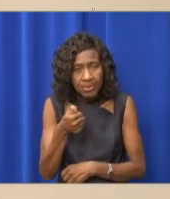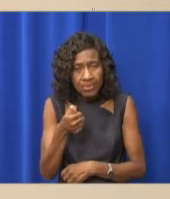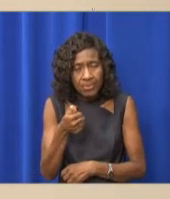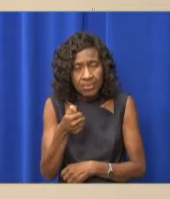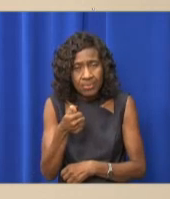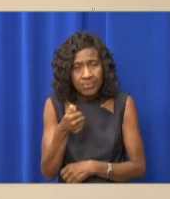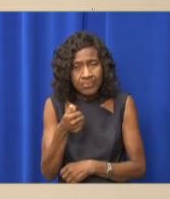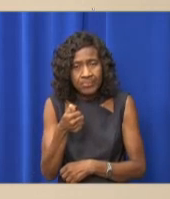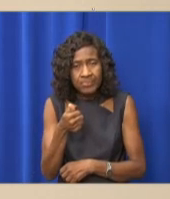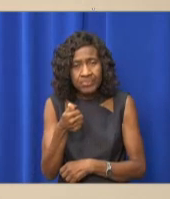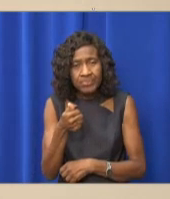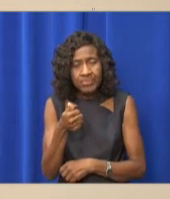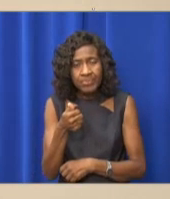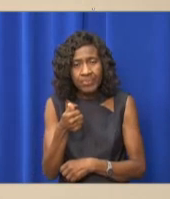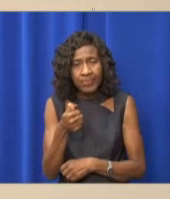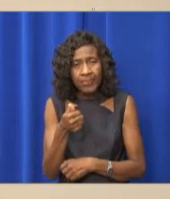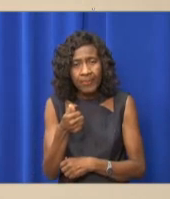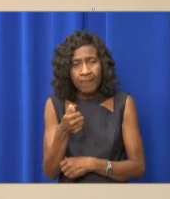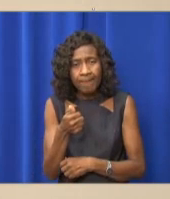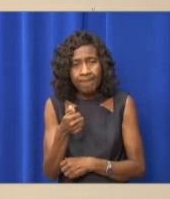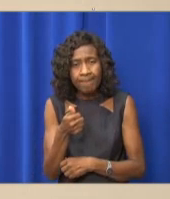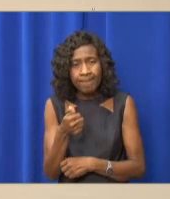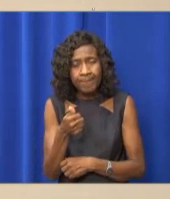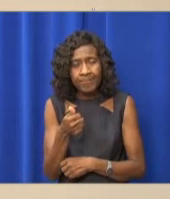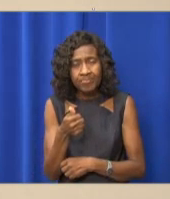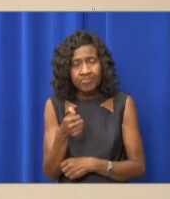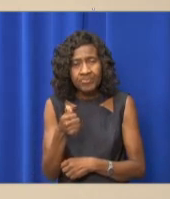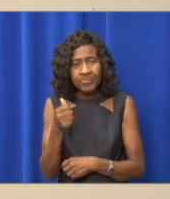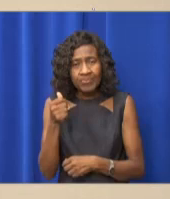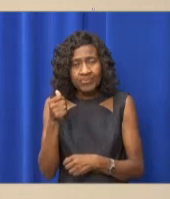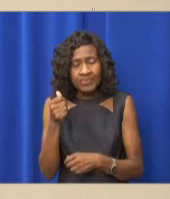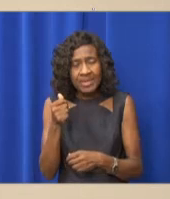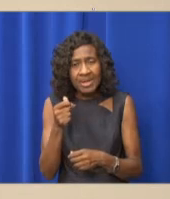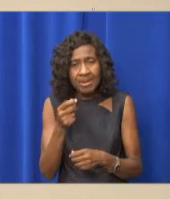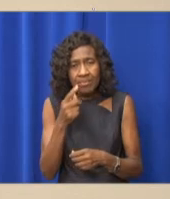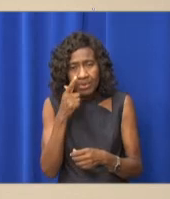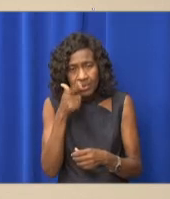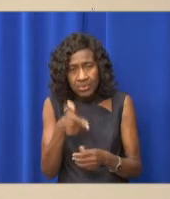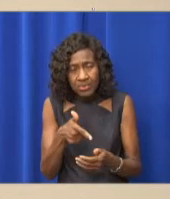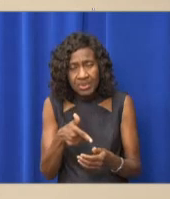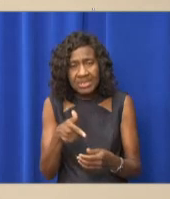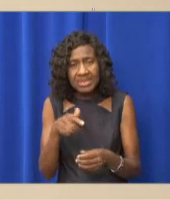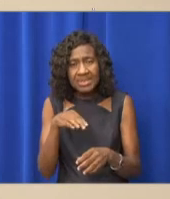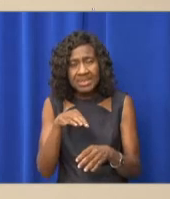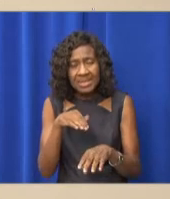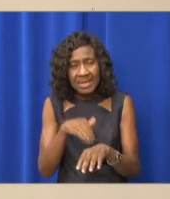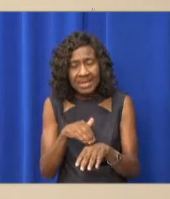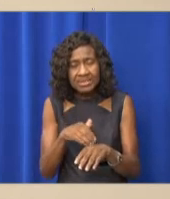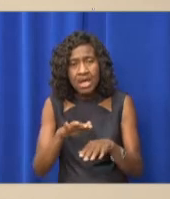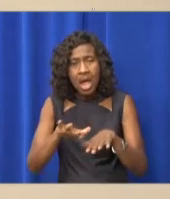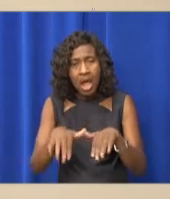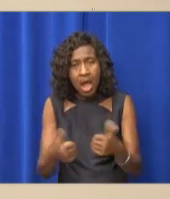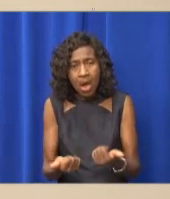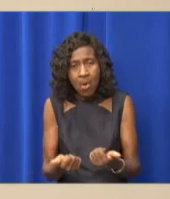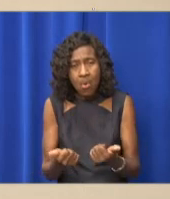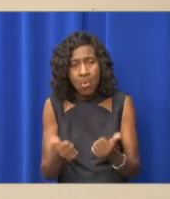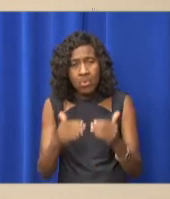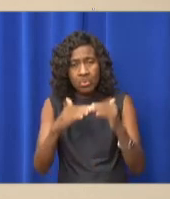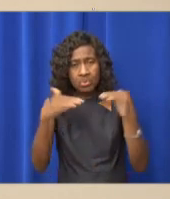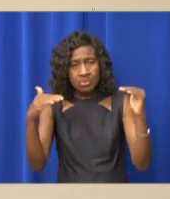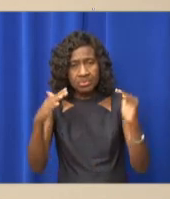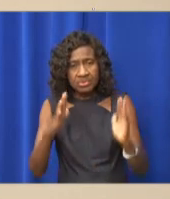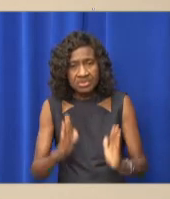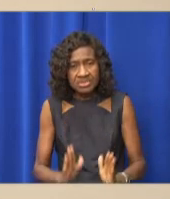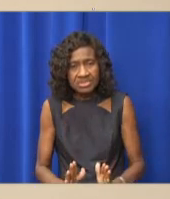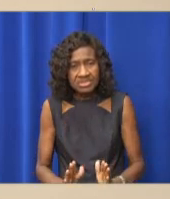at the form that the new shelter-in-place regulations will take when they expire over the